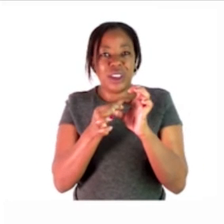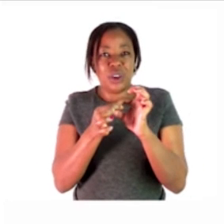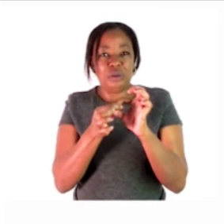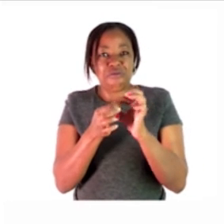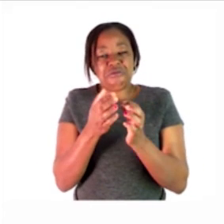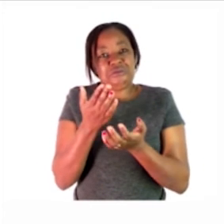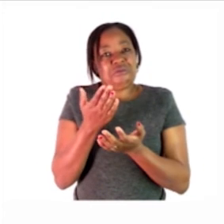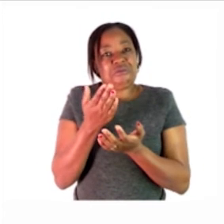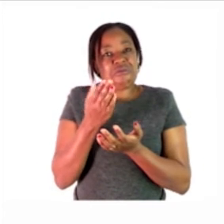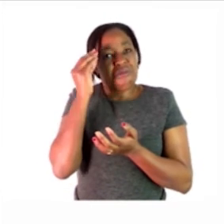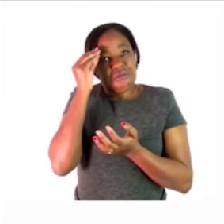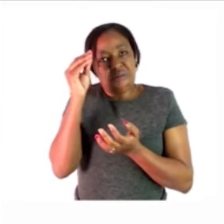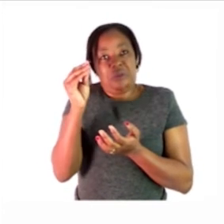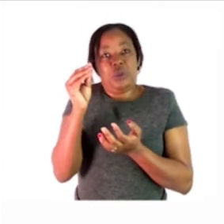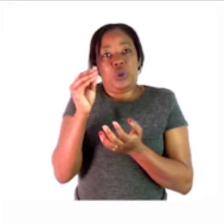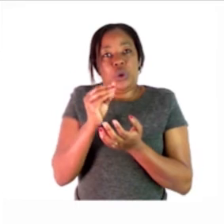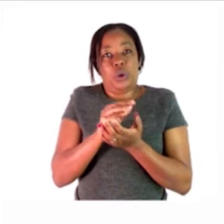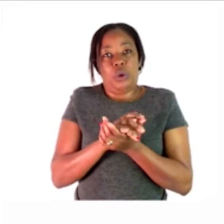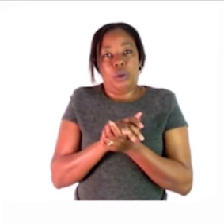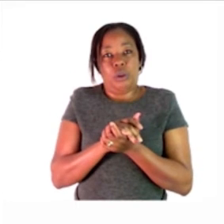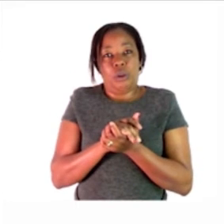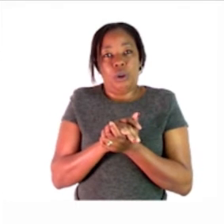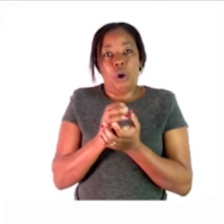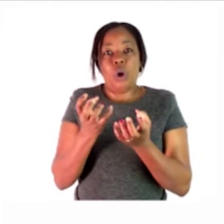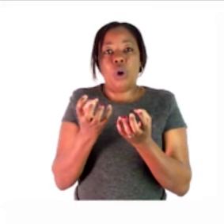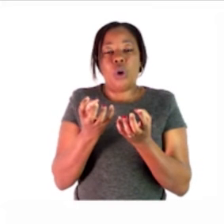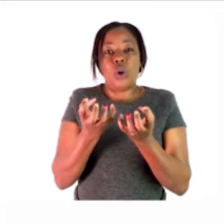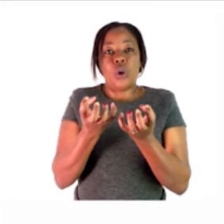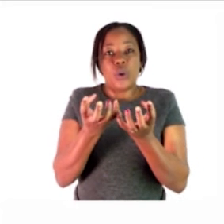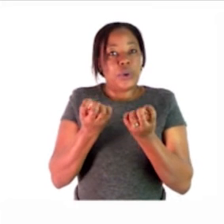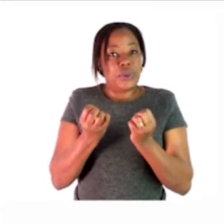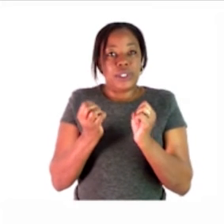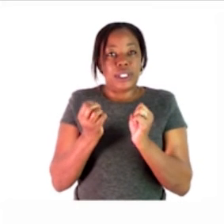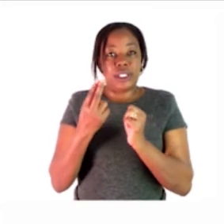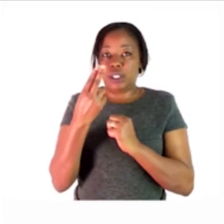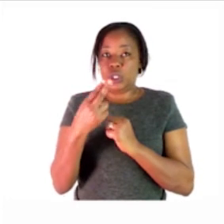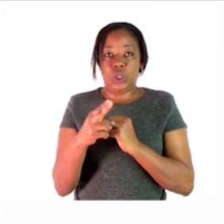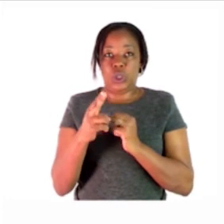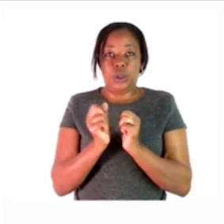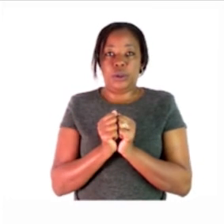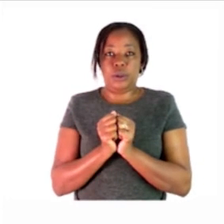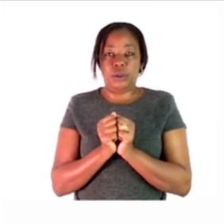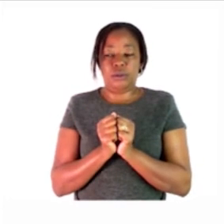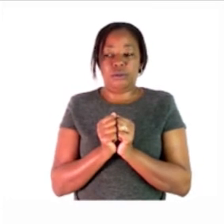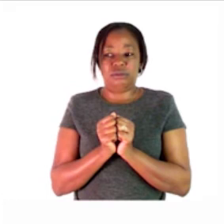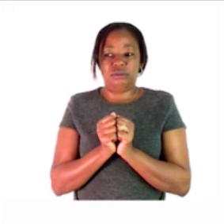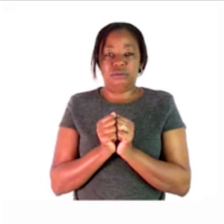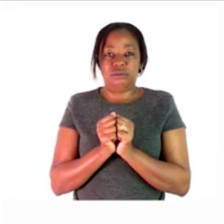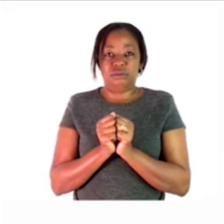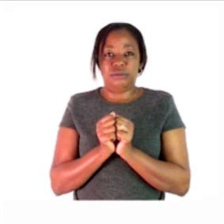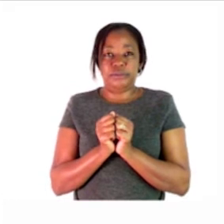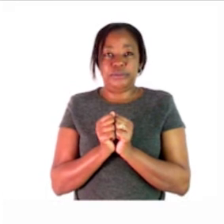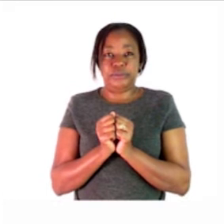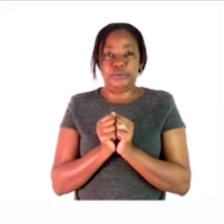is another example of using any. Now let's try and look at these sentences here and try and